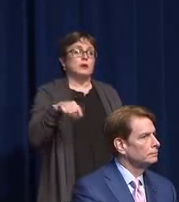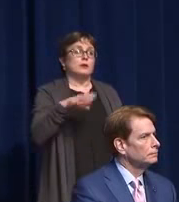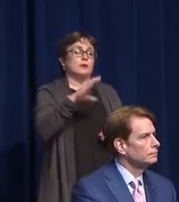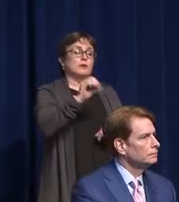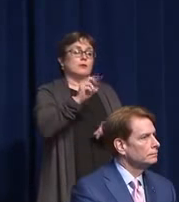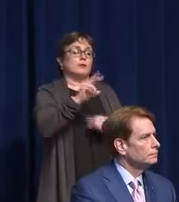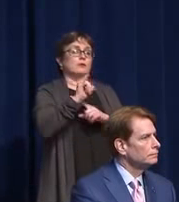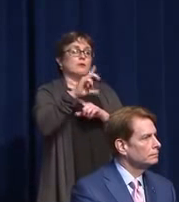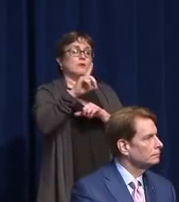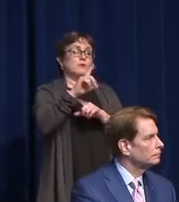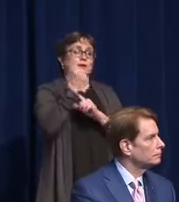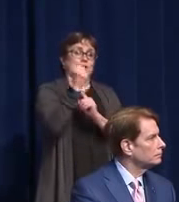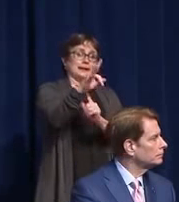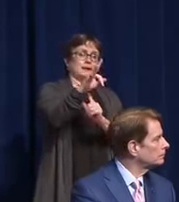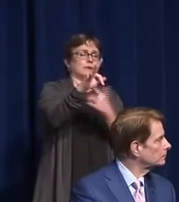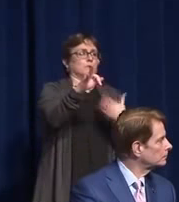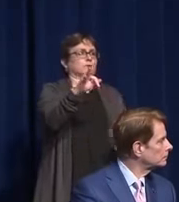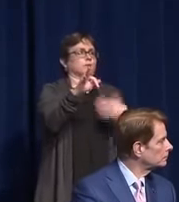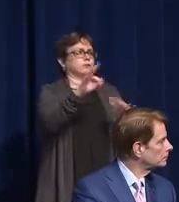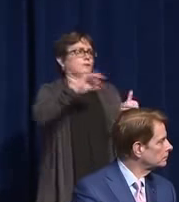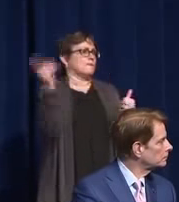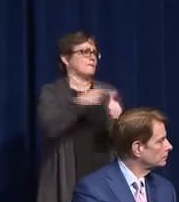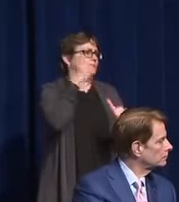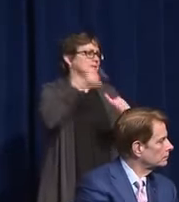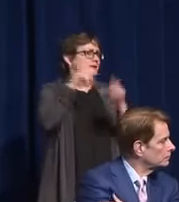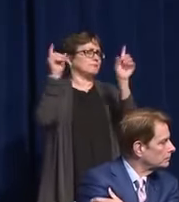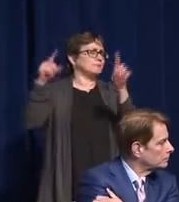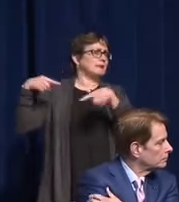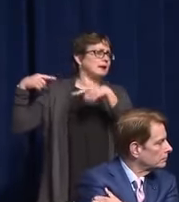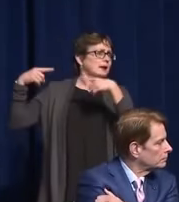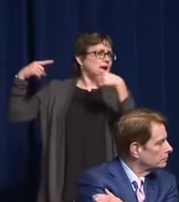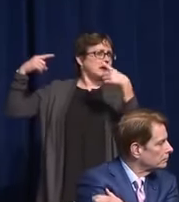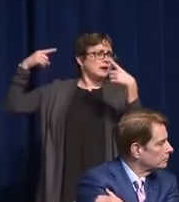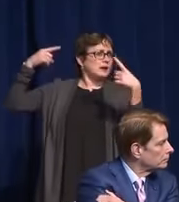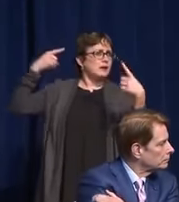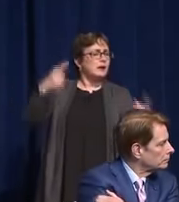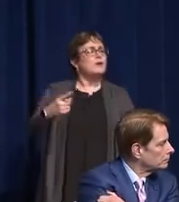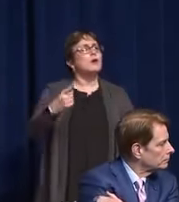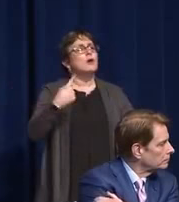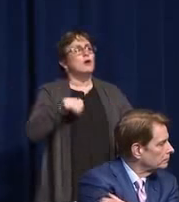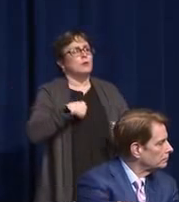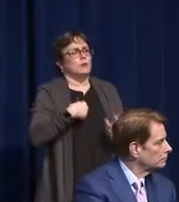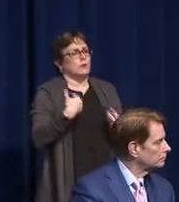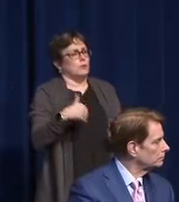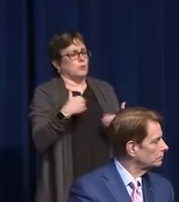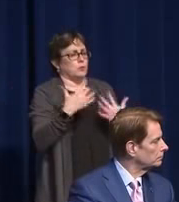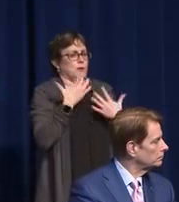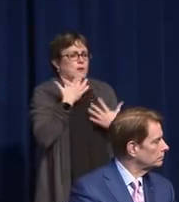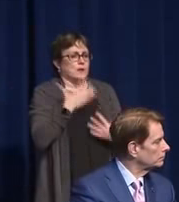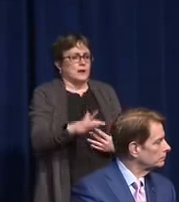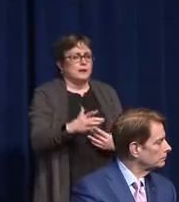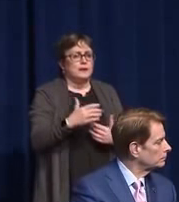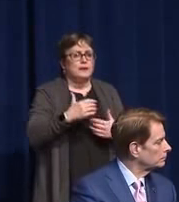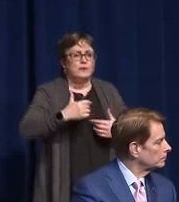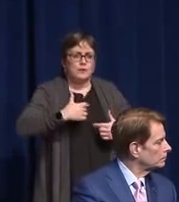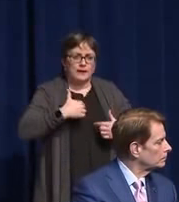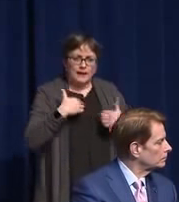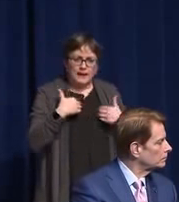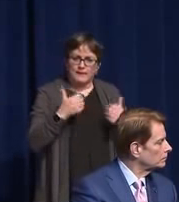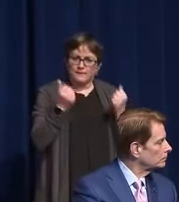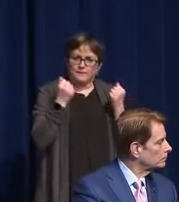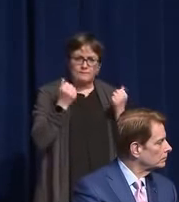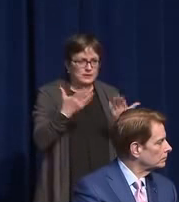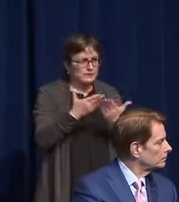an unprecedented challenge, but we are fortunate to have the tools and teams at our